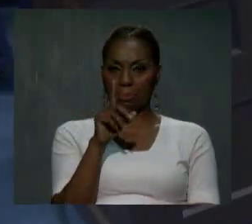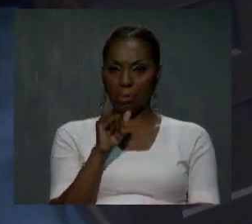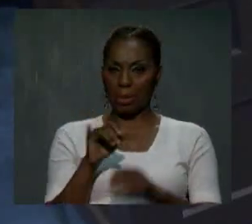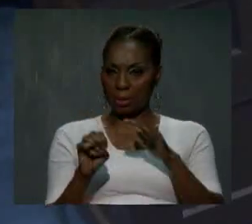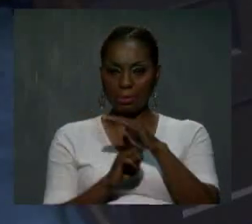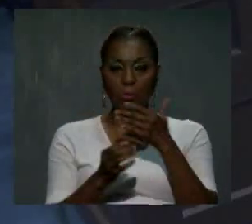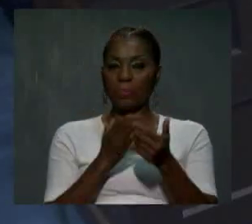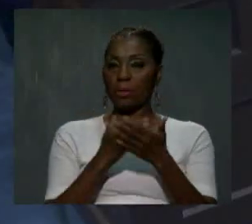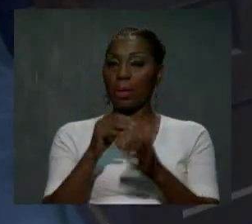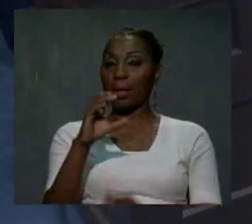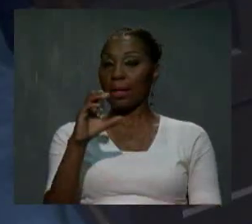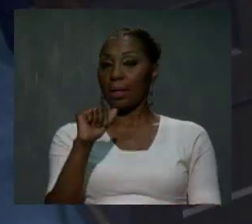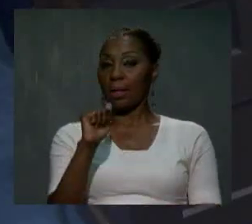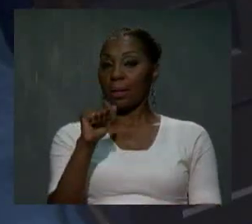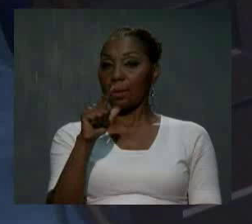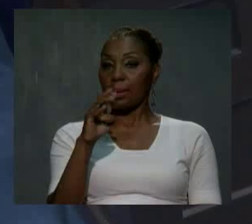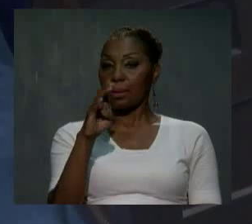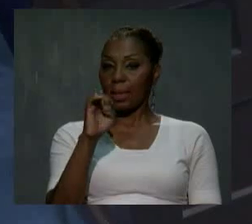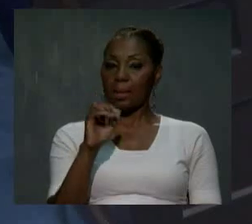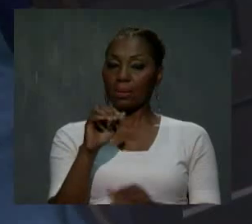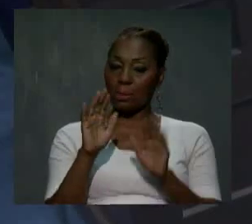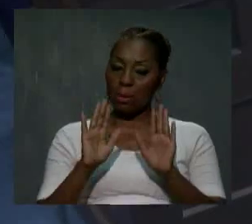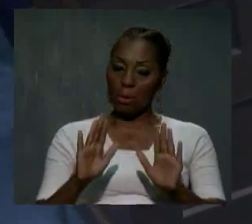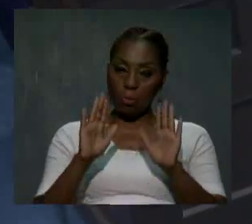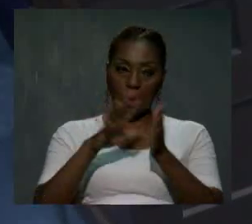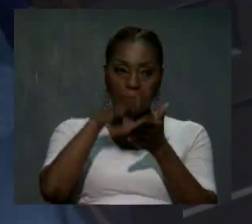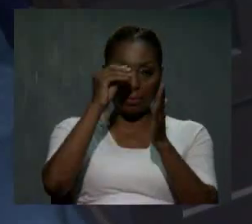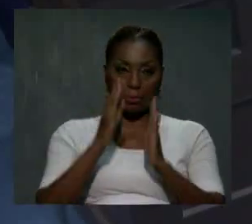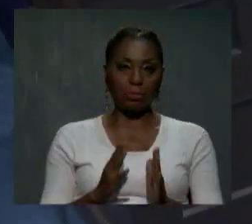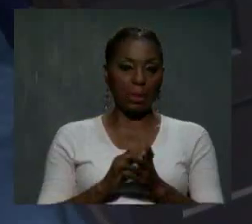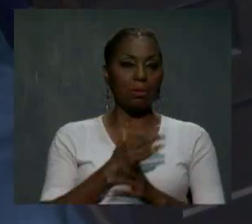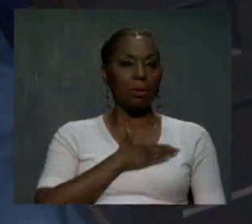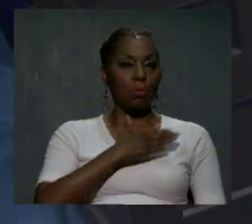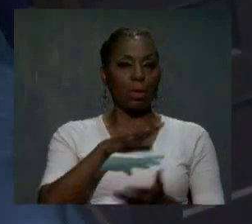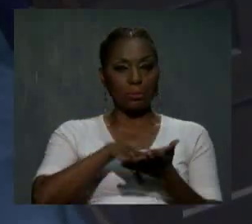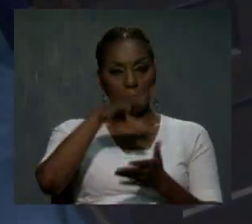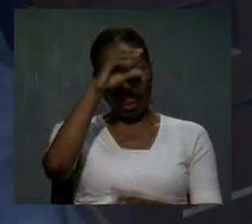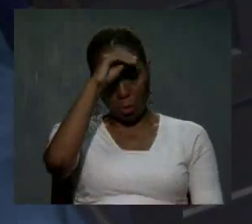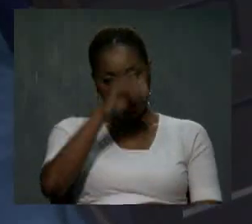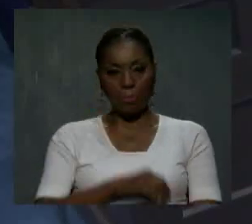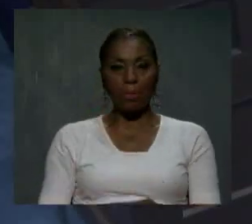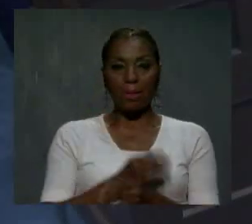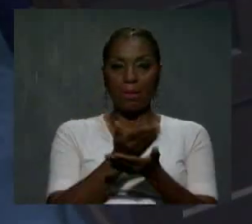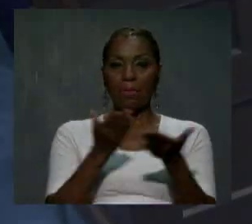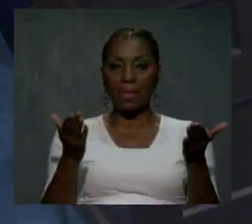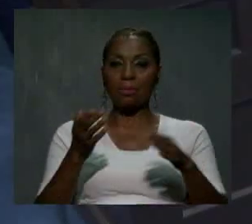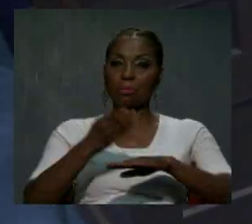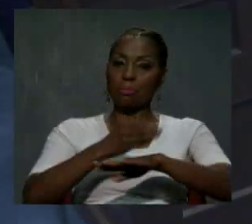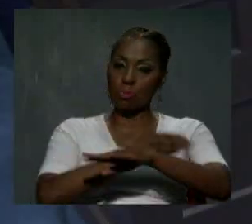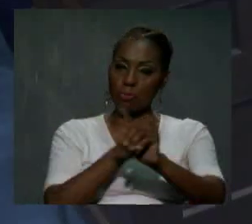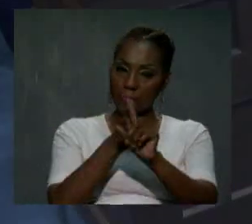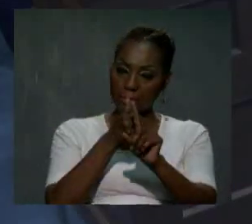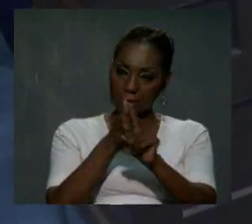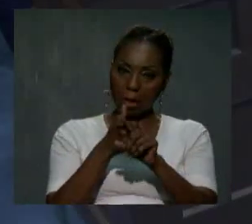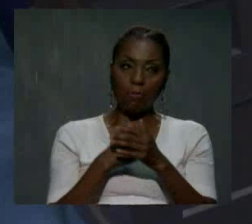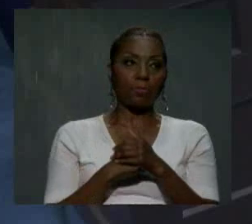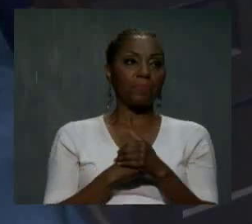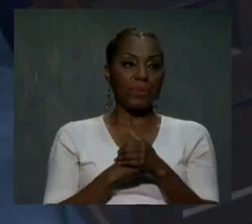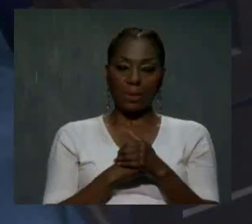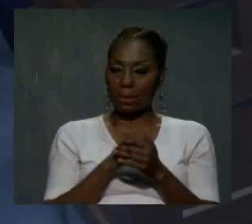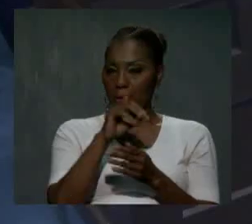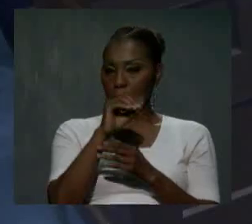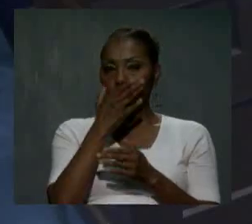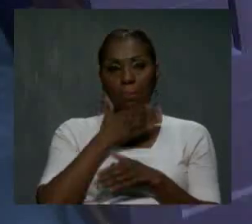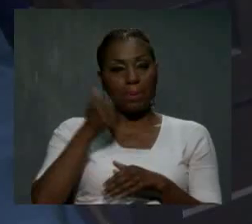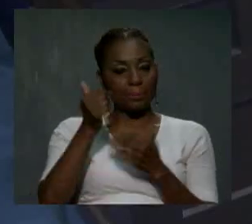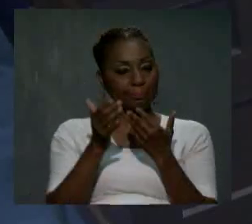Caleb is an outstanding student. He always is willing to learn and is very coachable. He is always trying to better himself. He gives his best regardless of the task